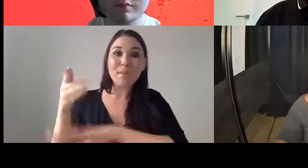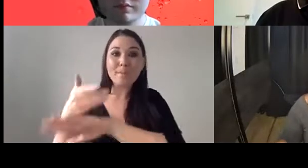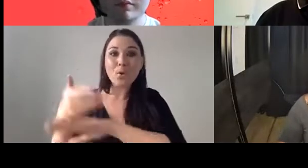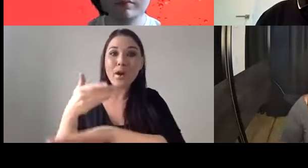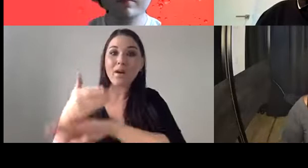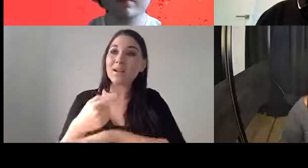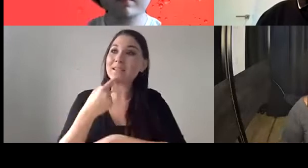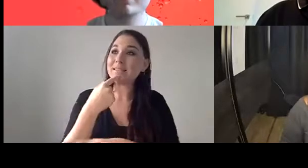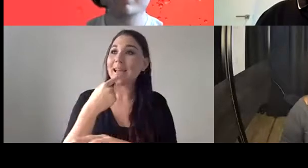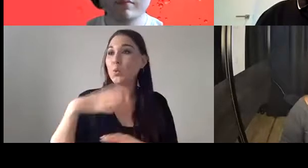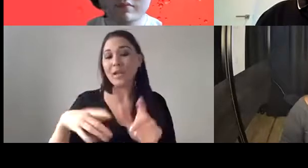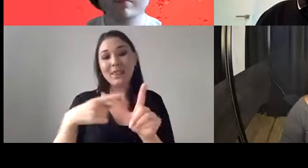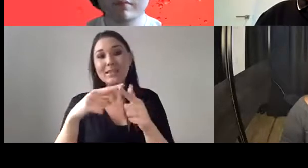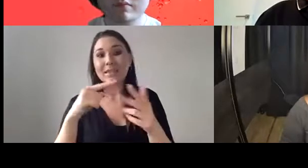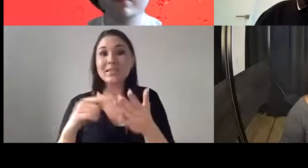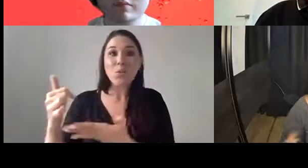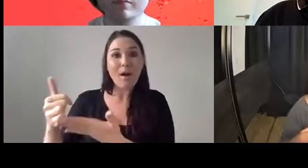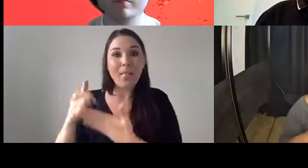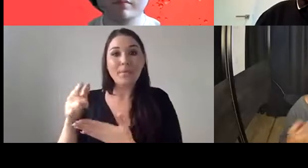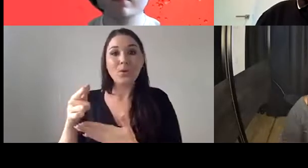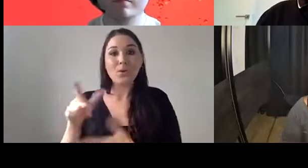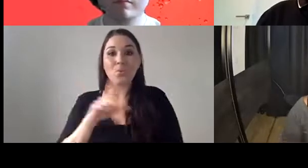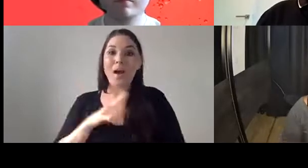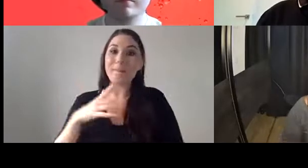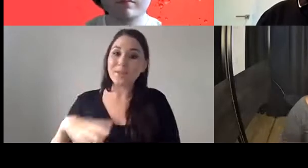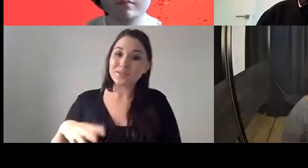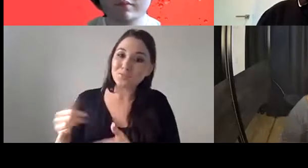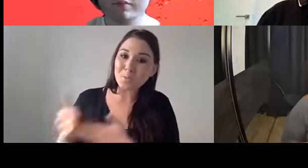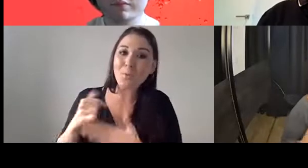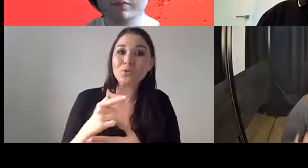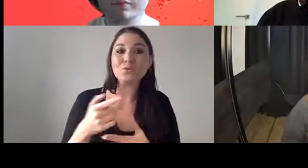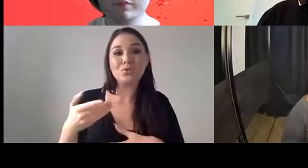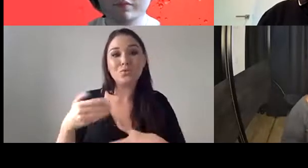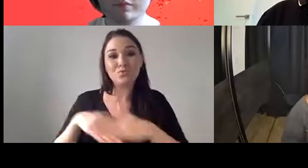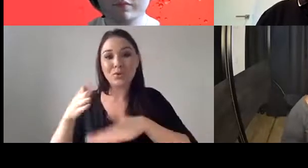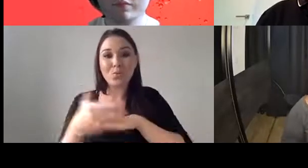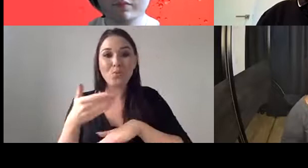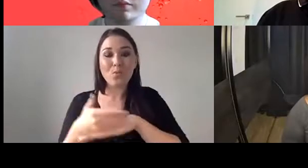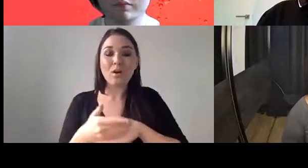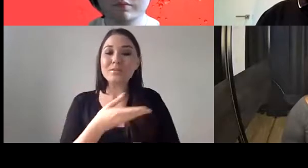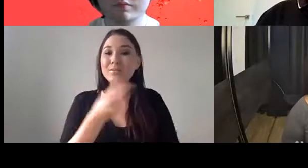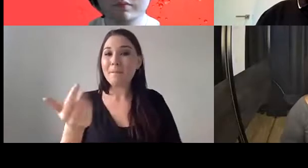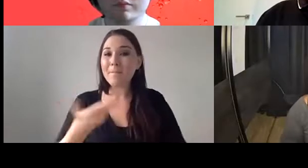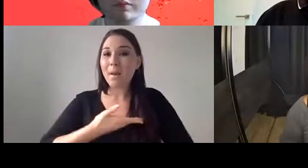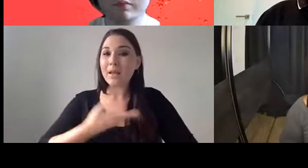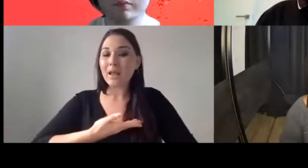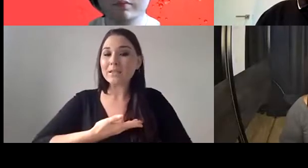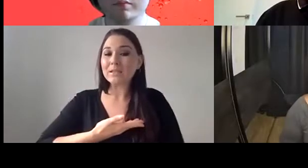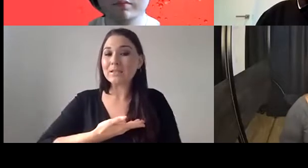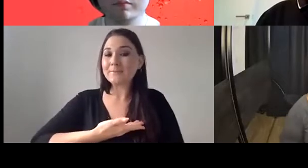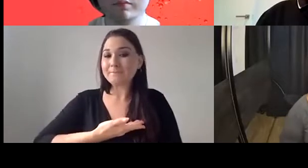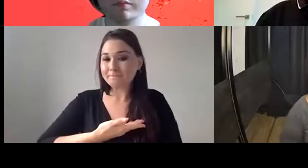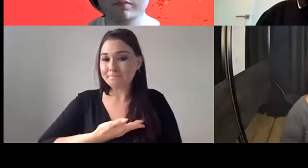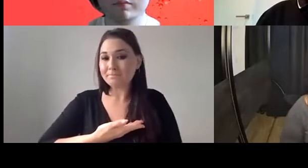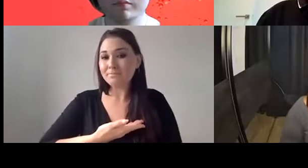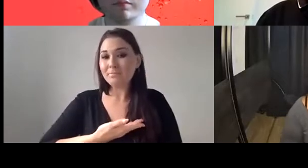be more performant. And the fact that in some companies, we have tendency to look at employees are